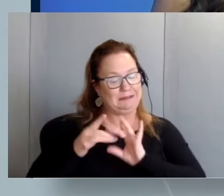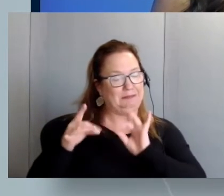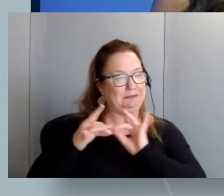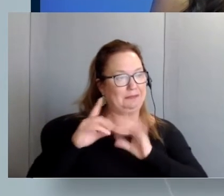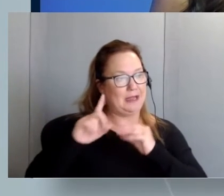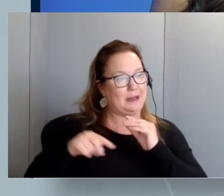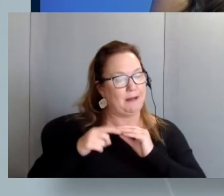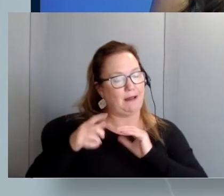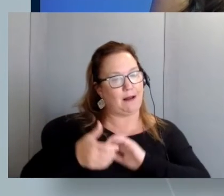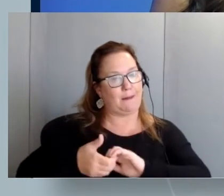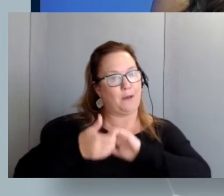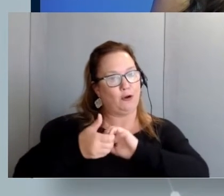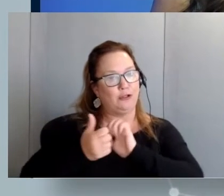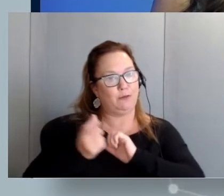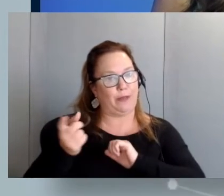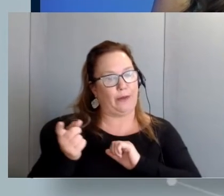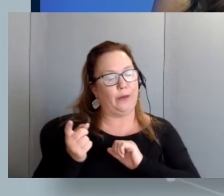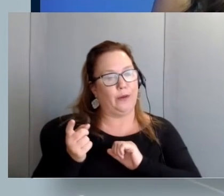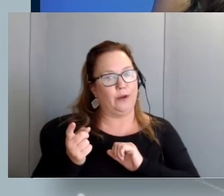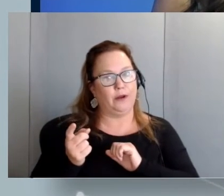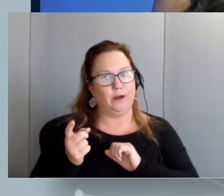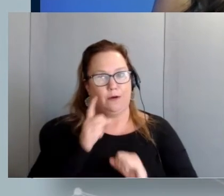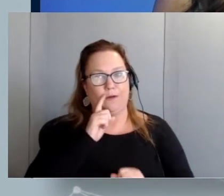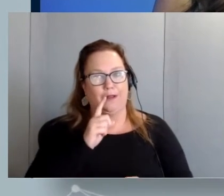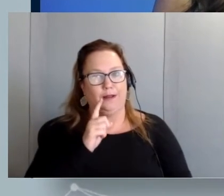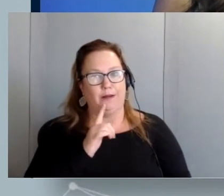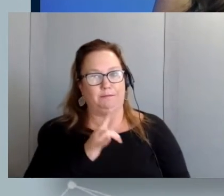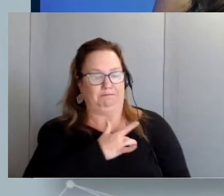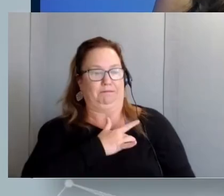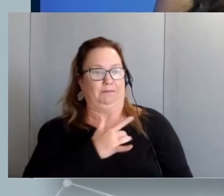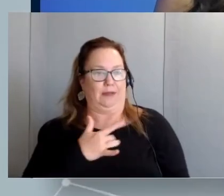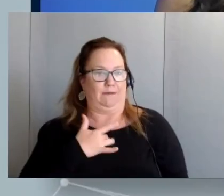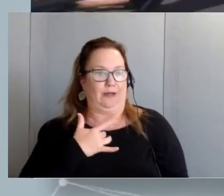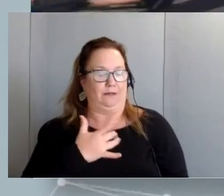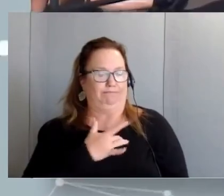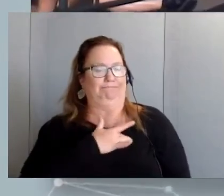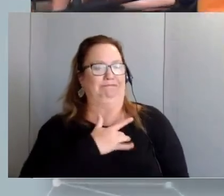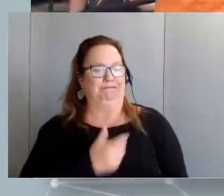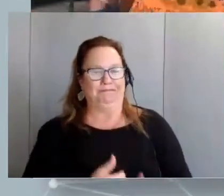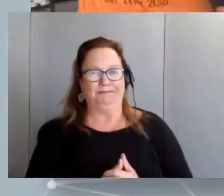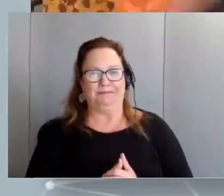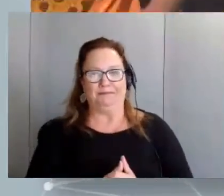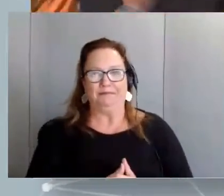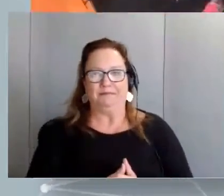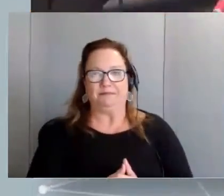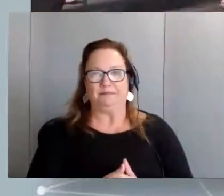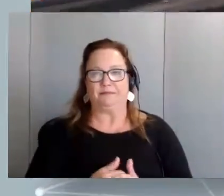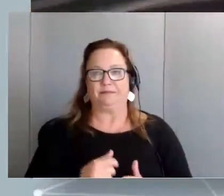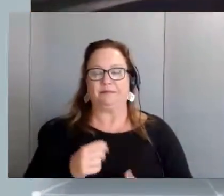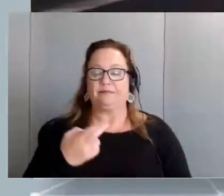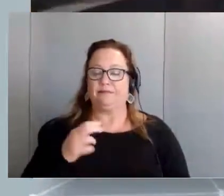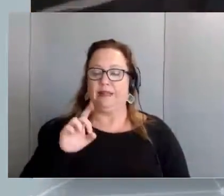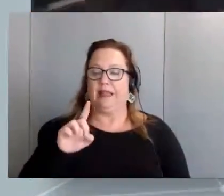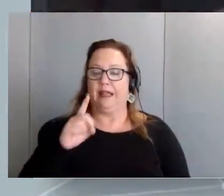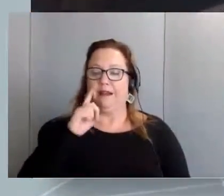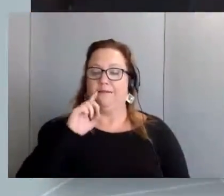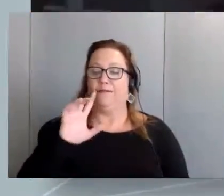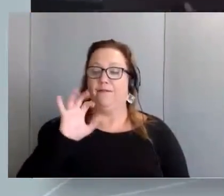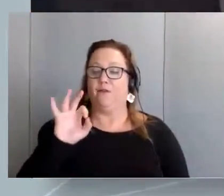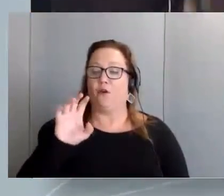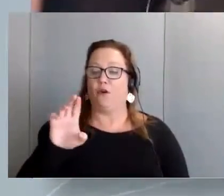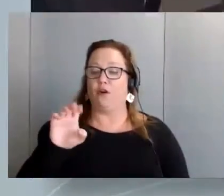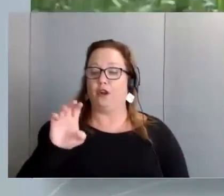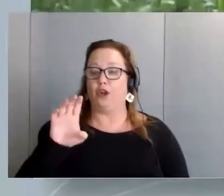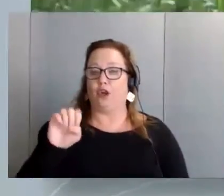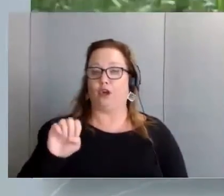a partnership with you must really feel pretty special. The Head for the Cure event is one of my